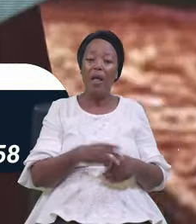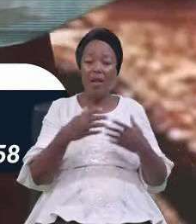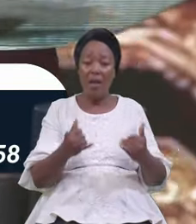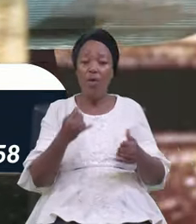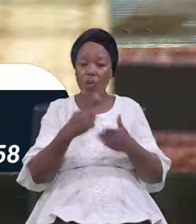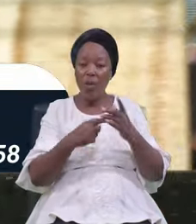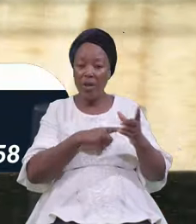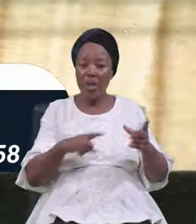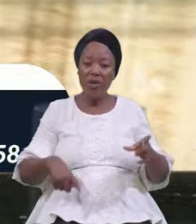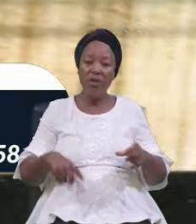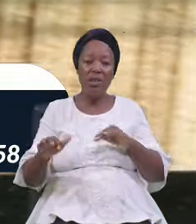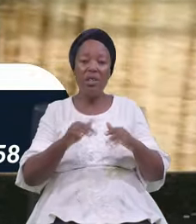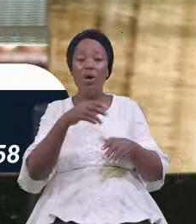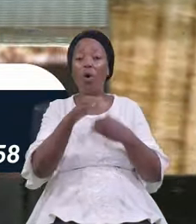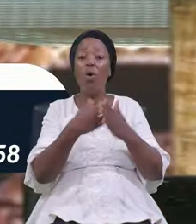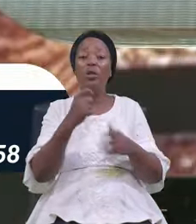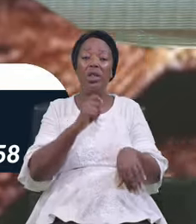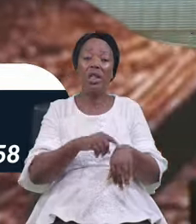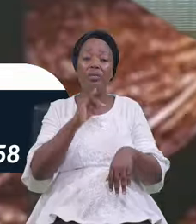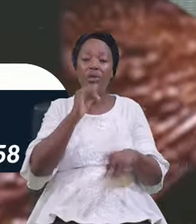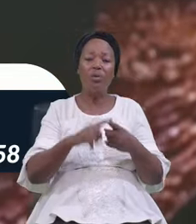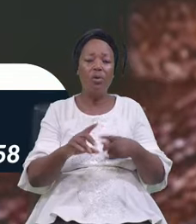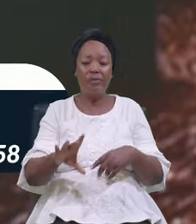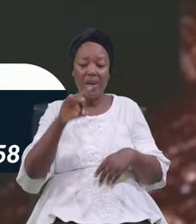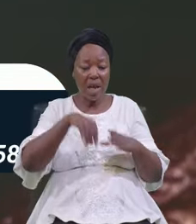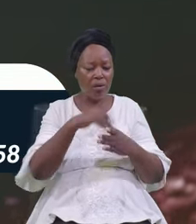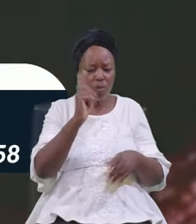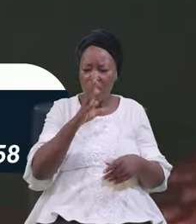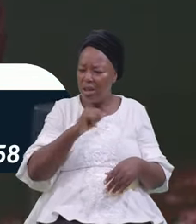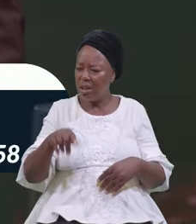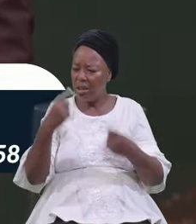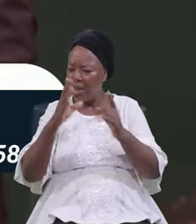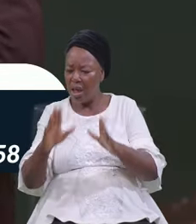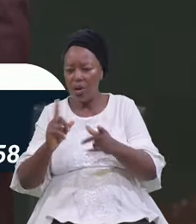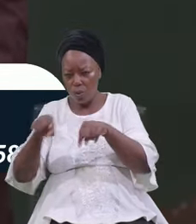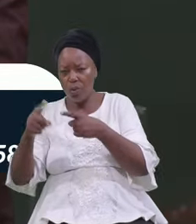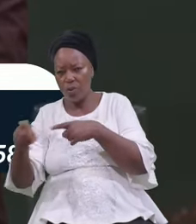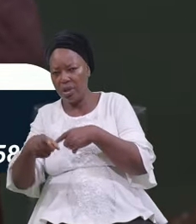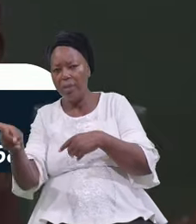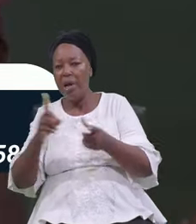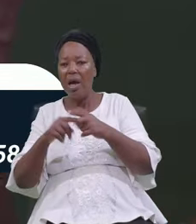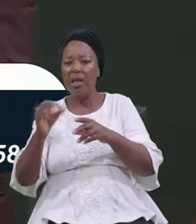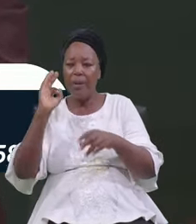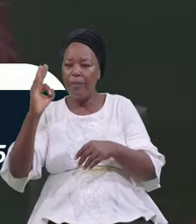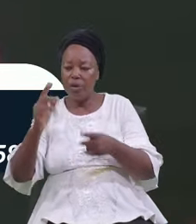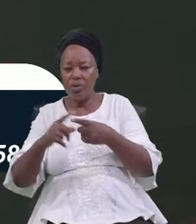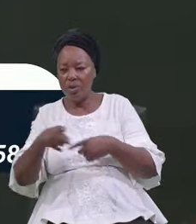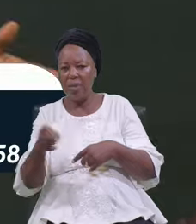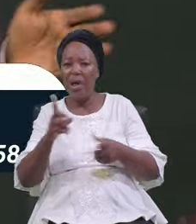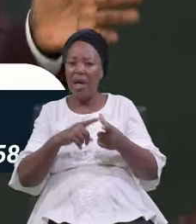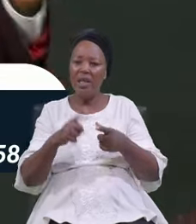did all the time is to find out where the sinners were, and to go to them, and to reach out to them, and to